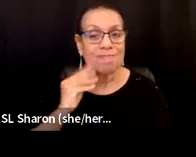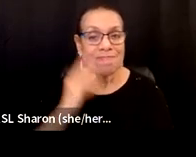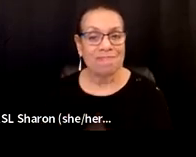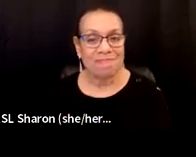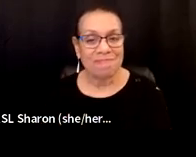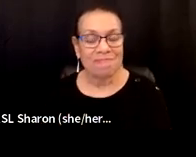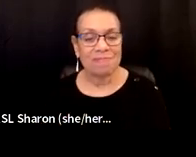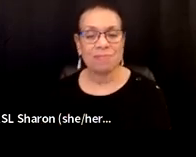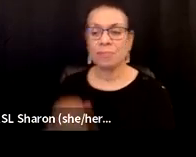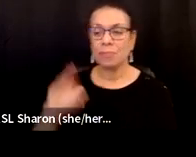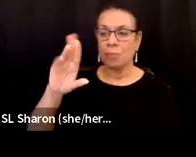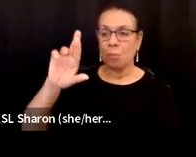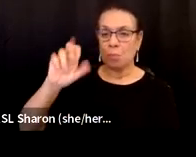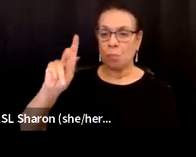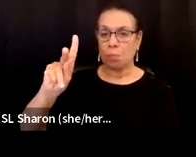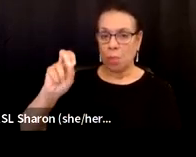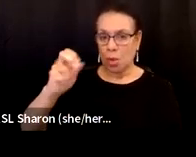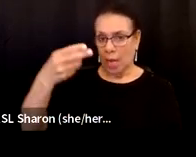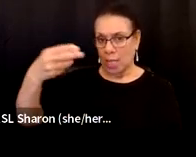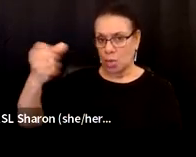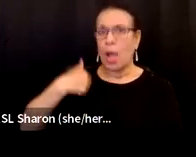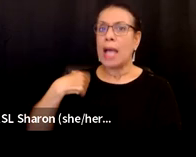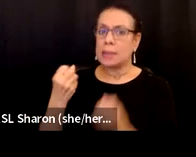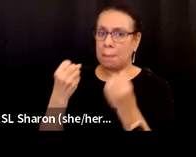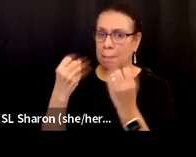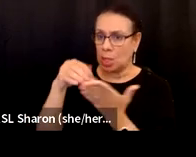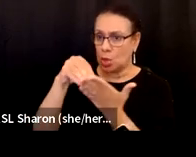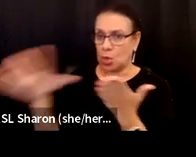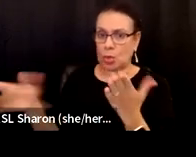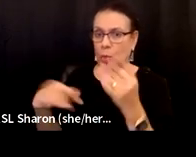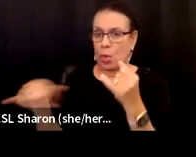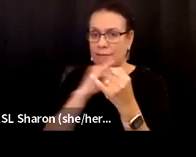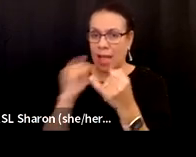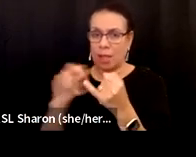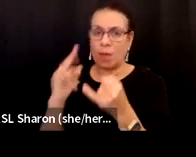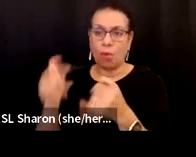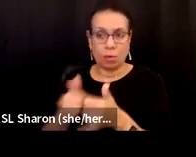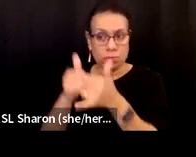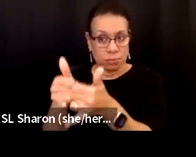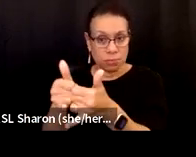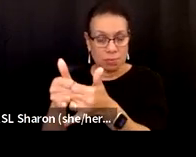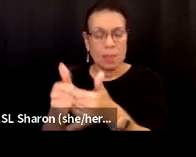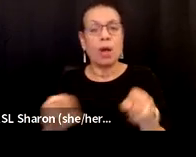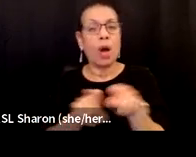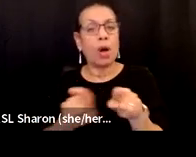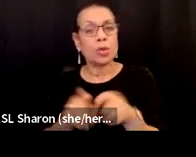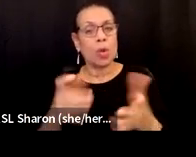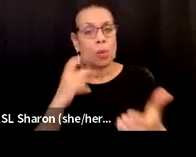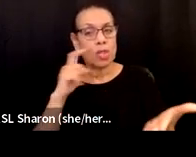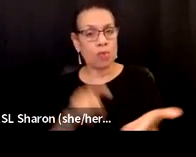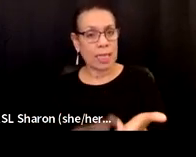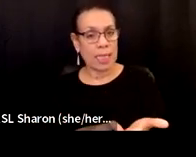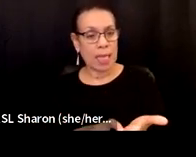the burke high school also produced a large number of finalists for the posse scholarship i would also like to recognize